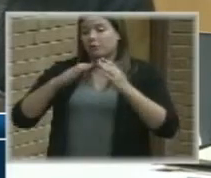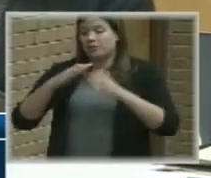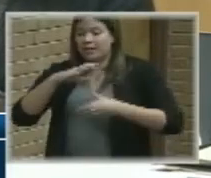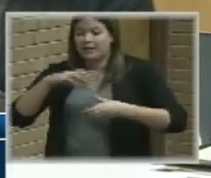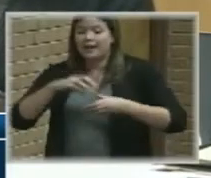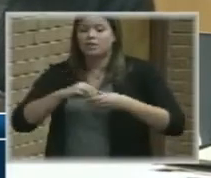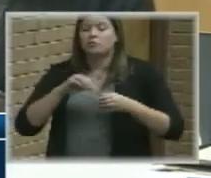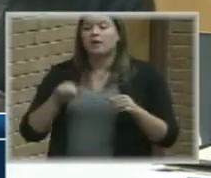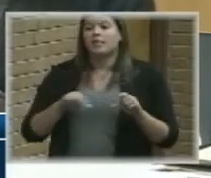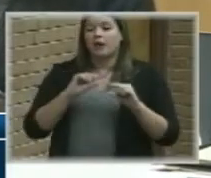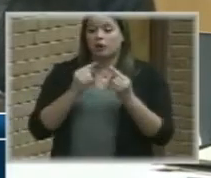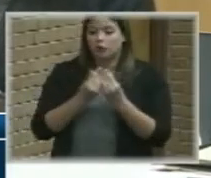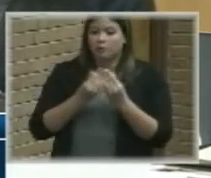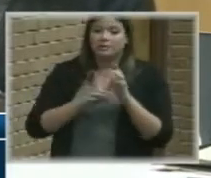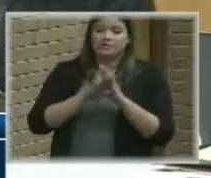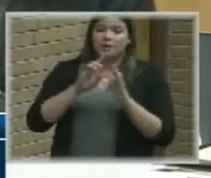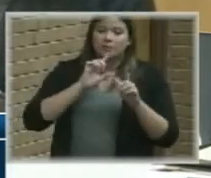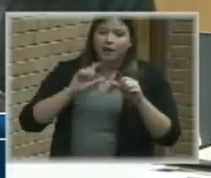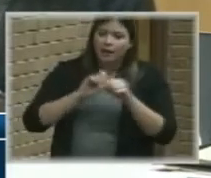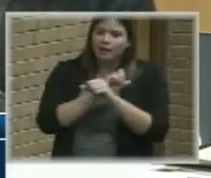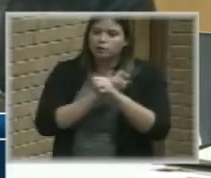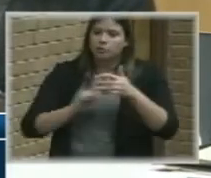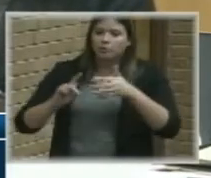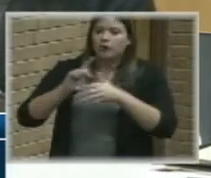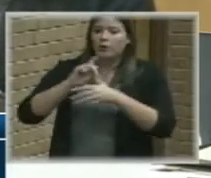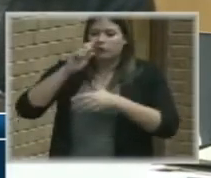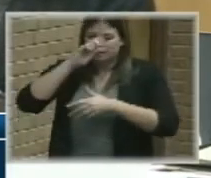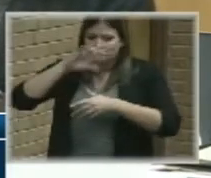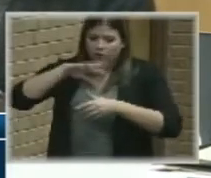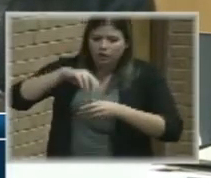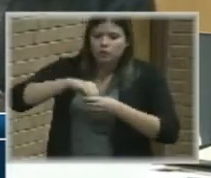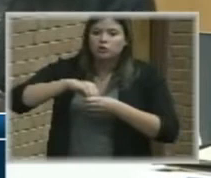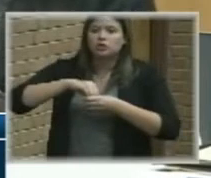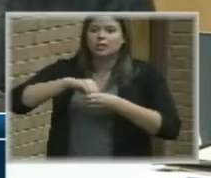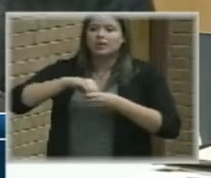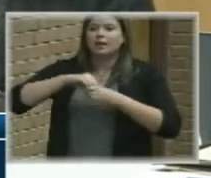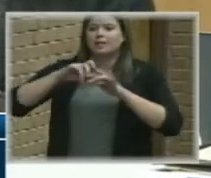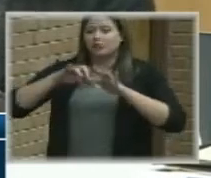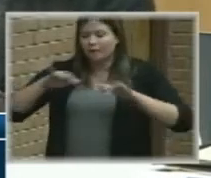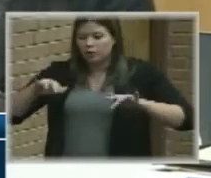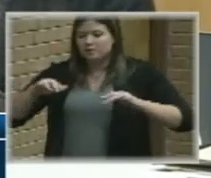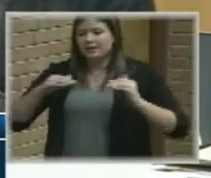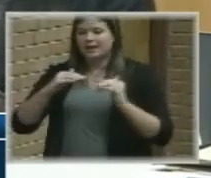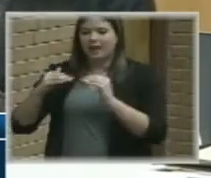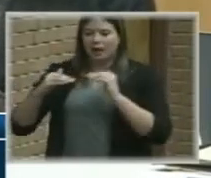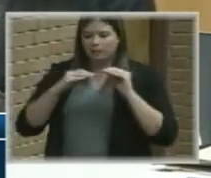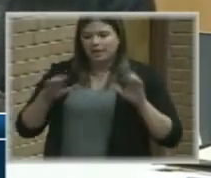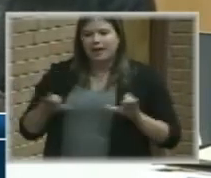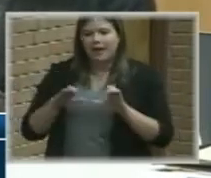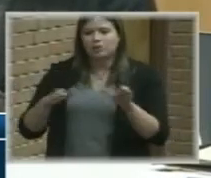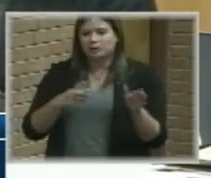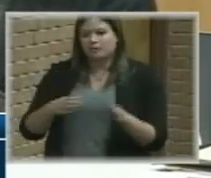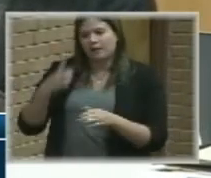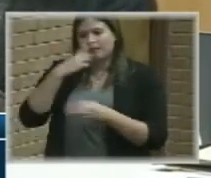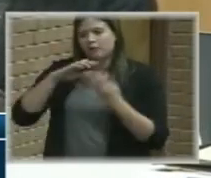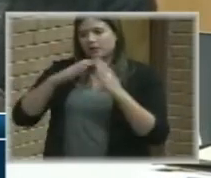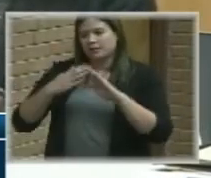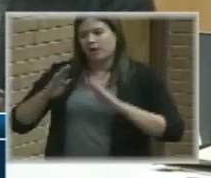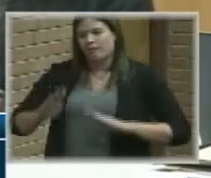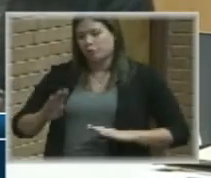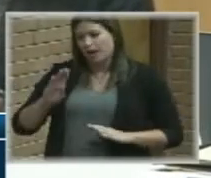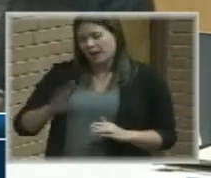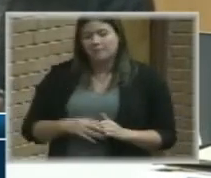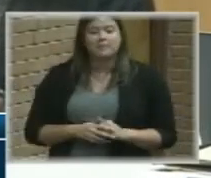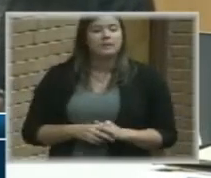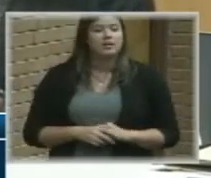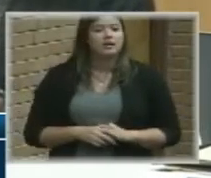developing actionable priorities for inclusion in an Inclusion, Diversity, and Equity Action Plan for the town of Brighton.